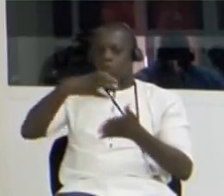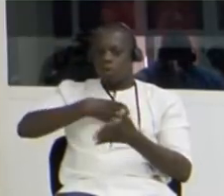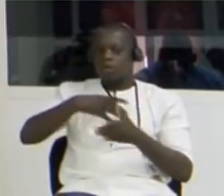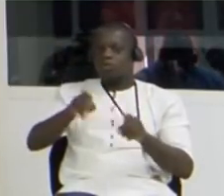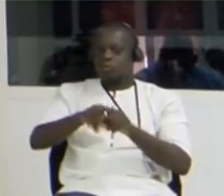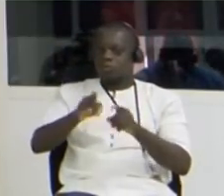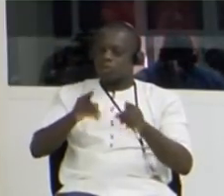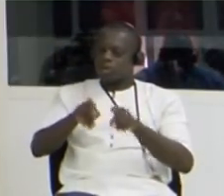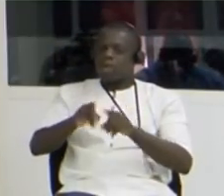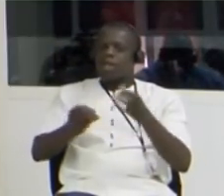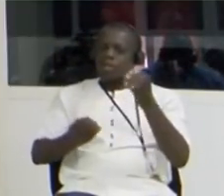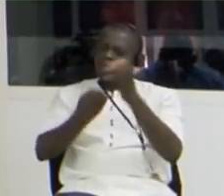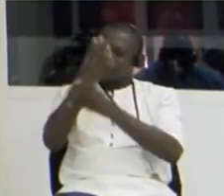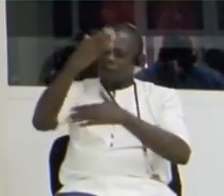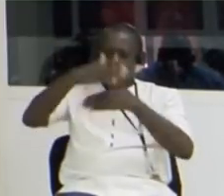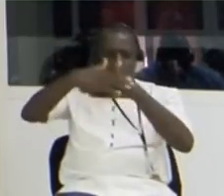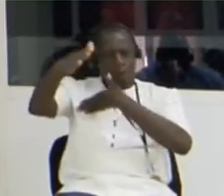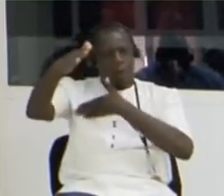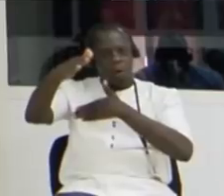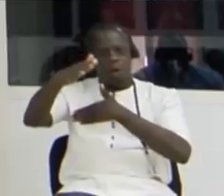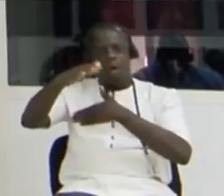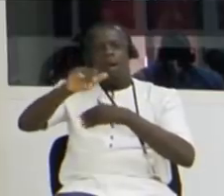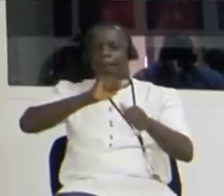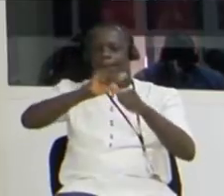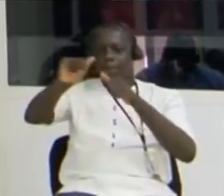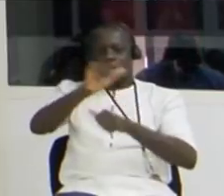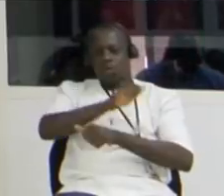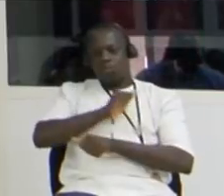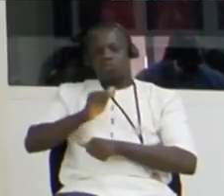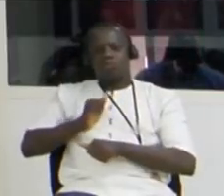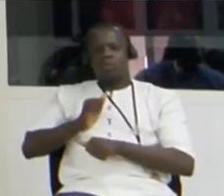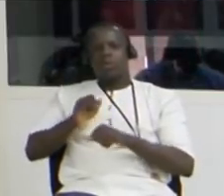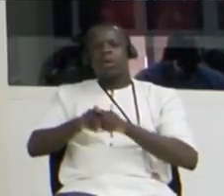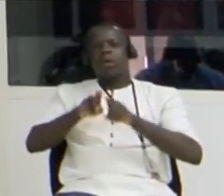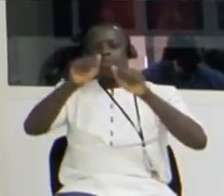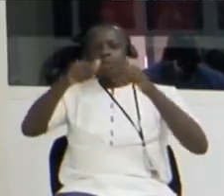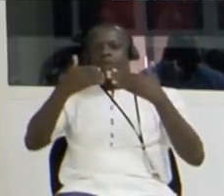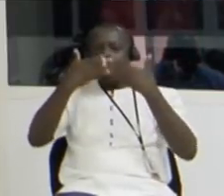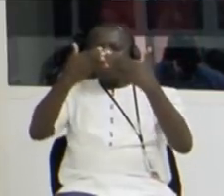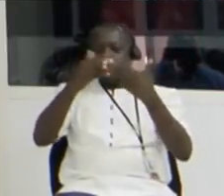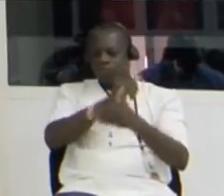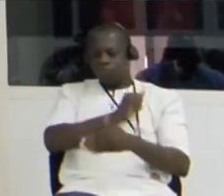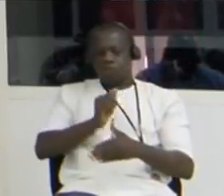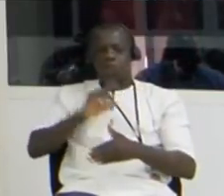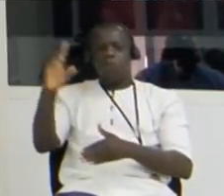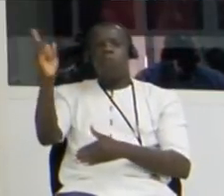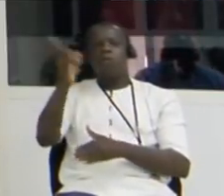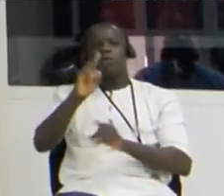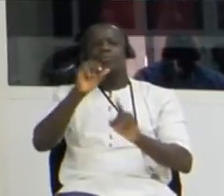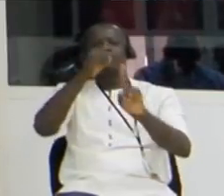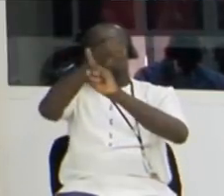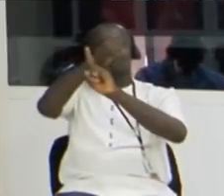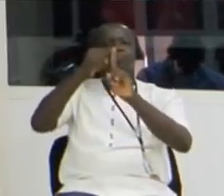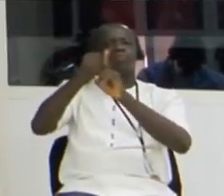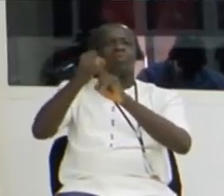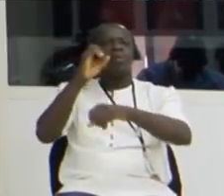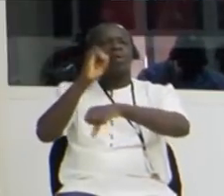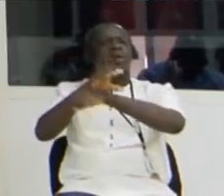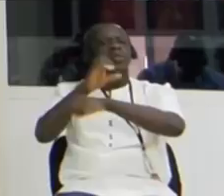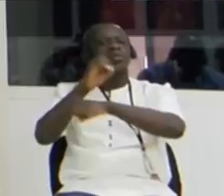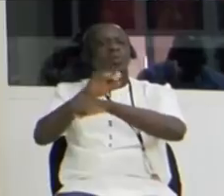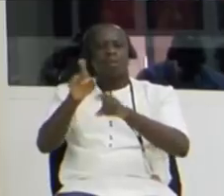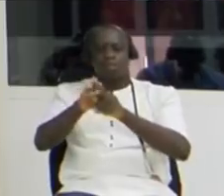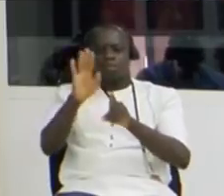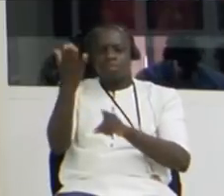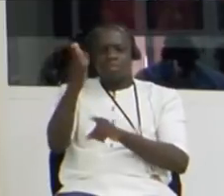we are. Can you just tell me under what circumstances you would be counseling them? I mean, is there something in particular that they would say